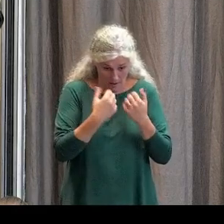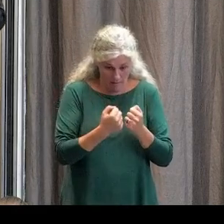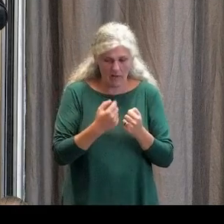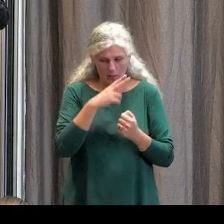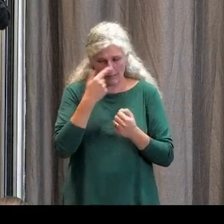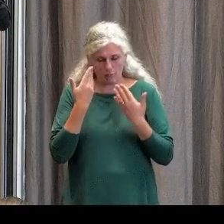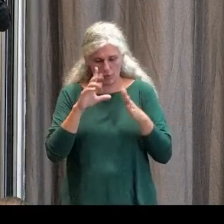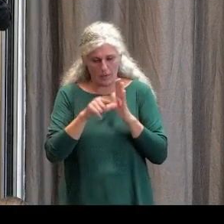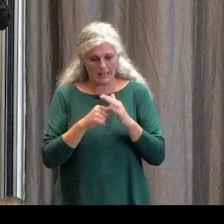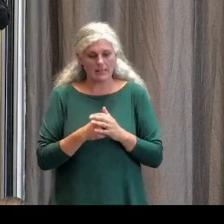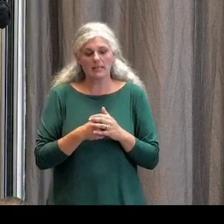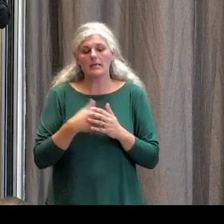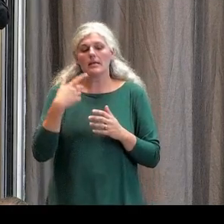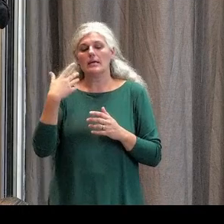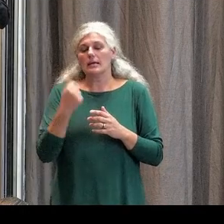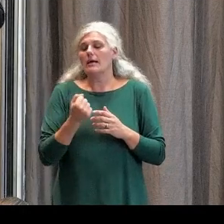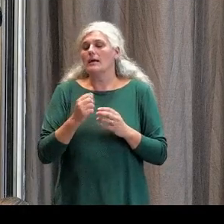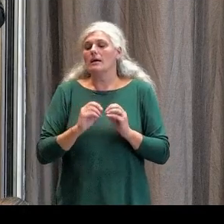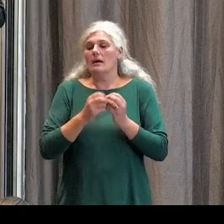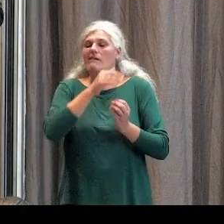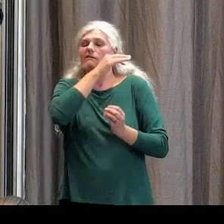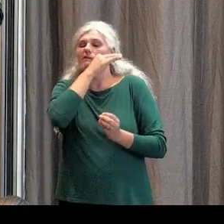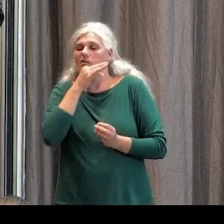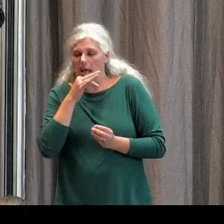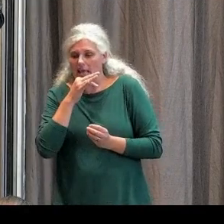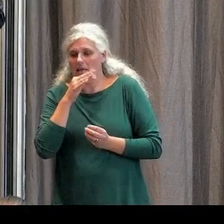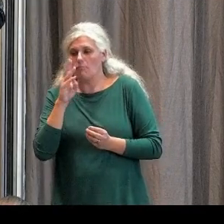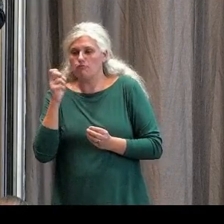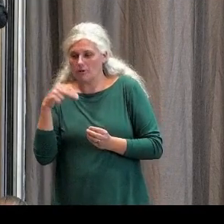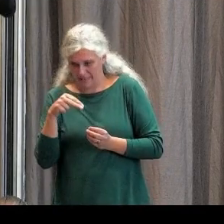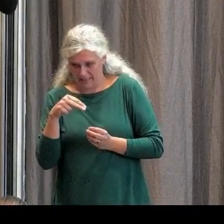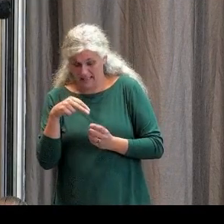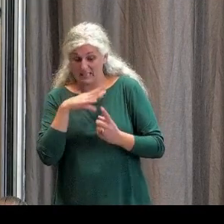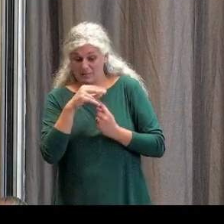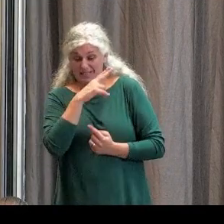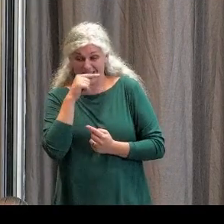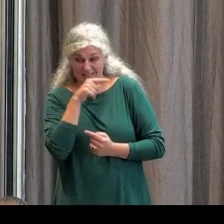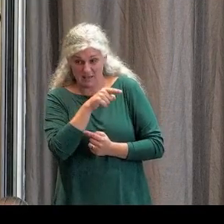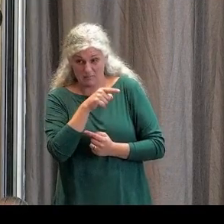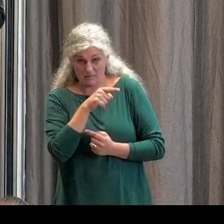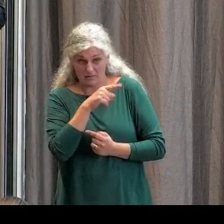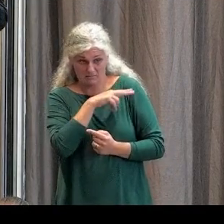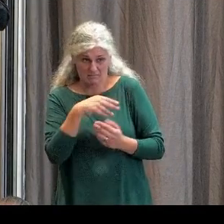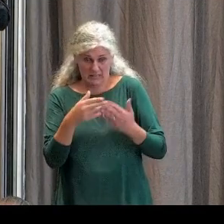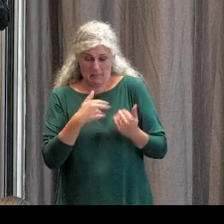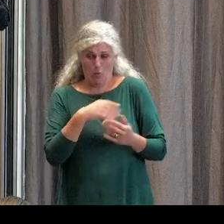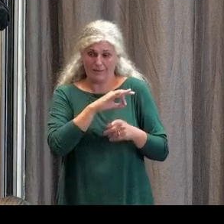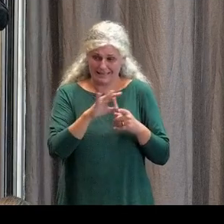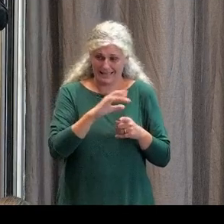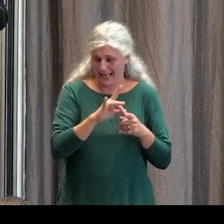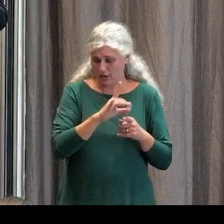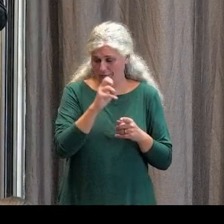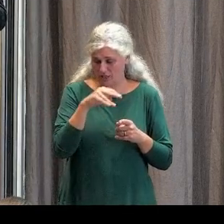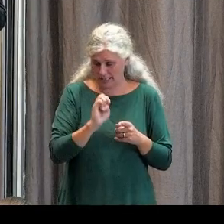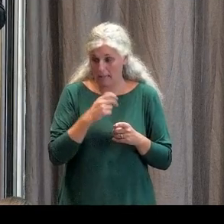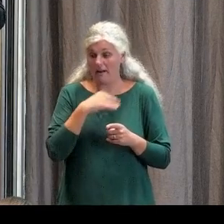here, you get the production of a faulty protein. Now, in this particular example, it doesn't really matter what the gene is. That faulty